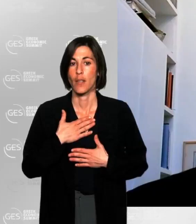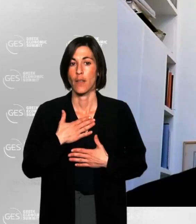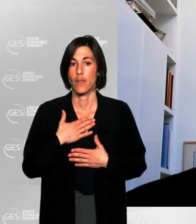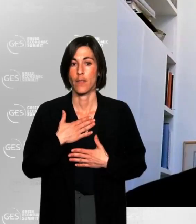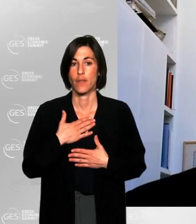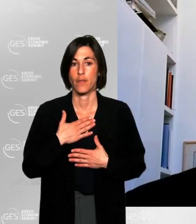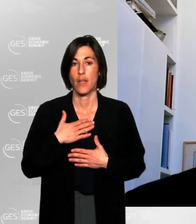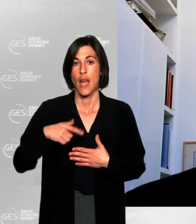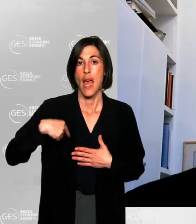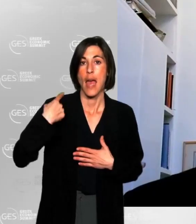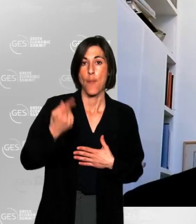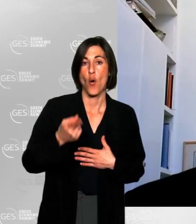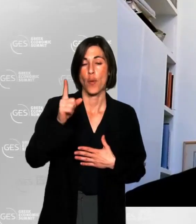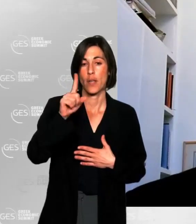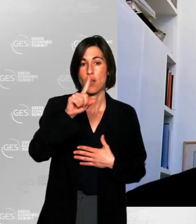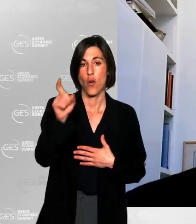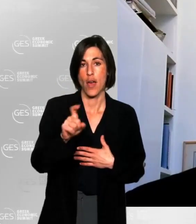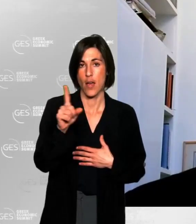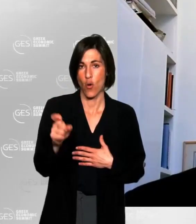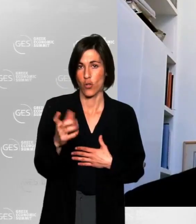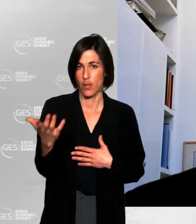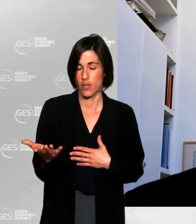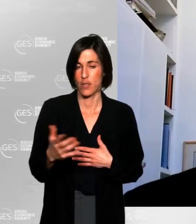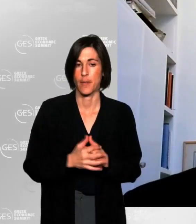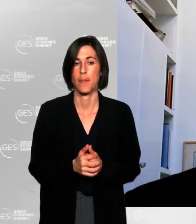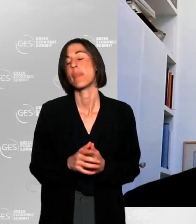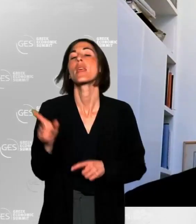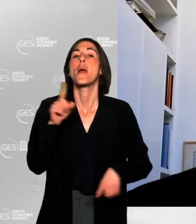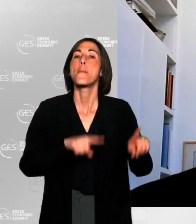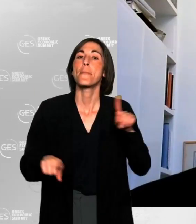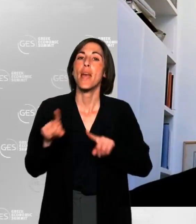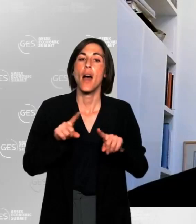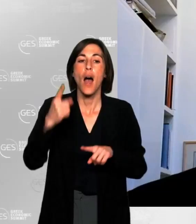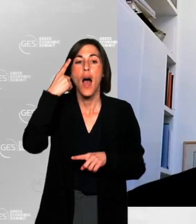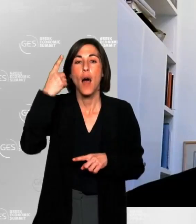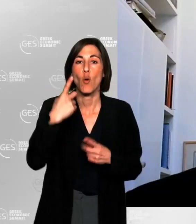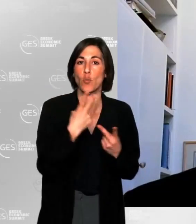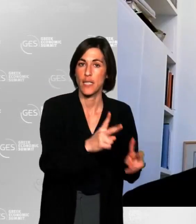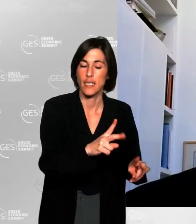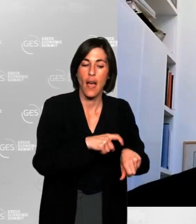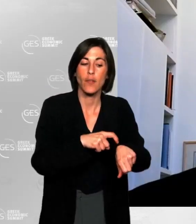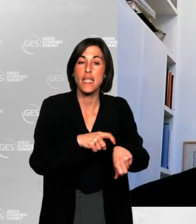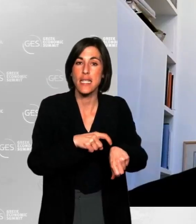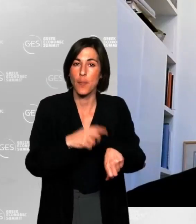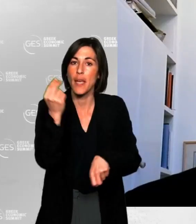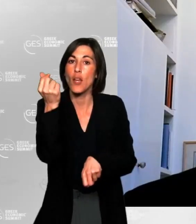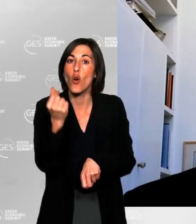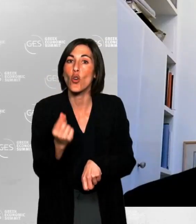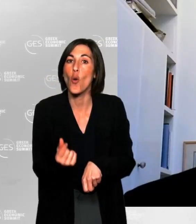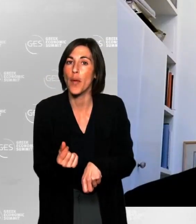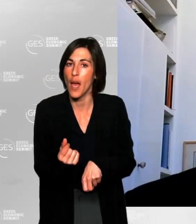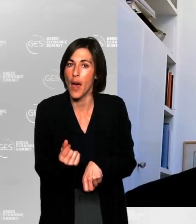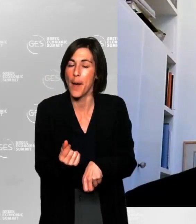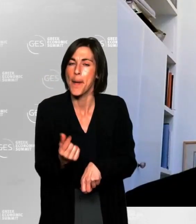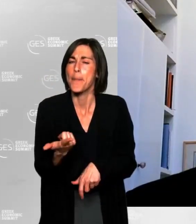what is your view on Europe's current economic trends? Do you believe that inflation will pervade? And